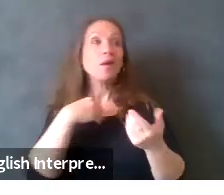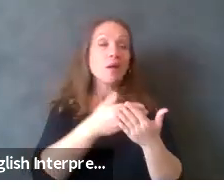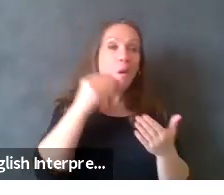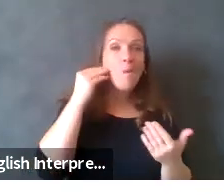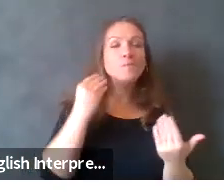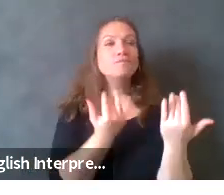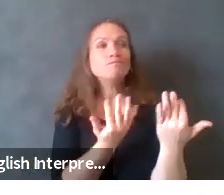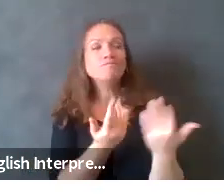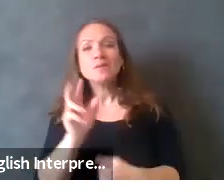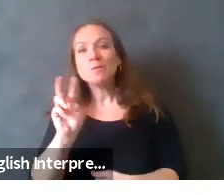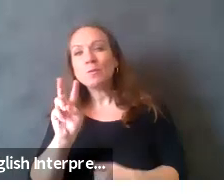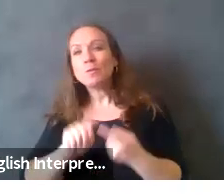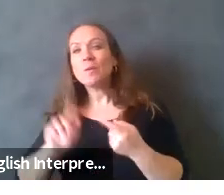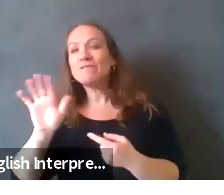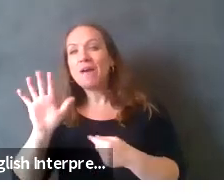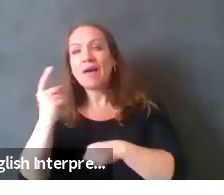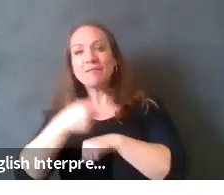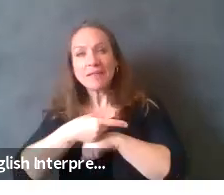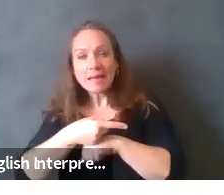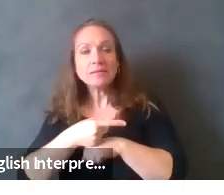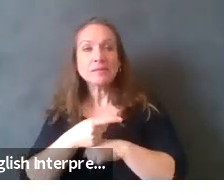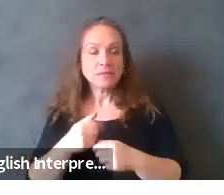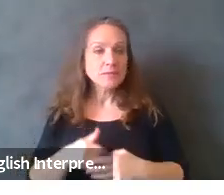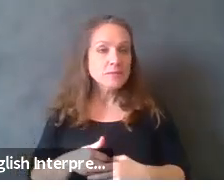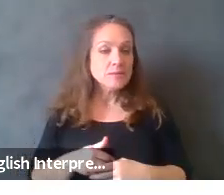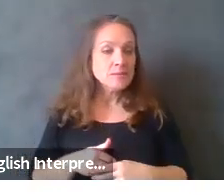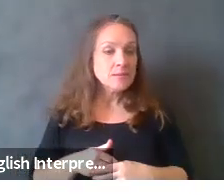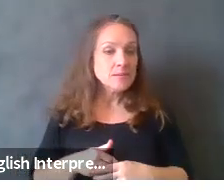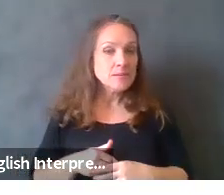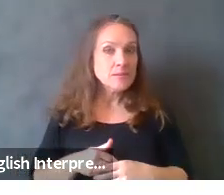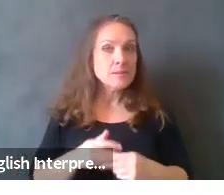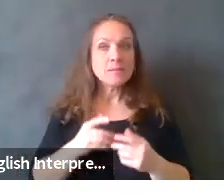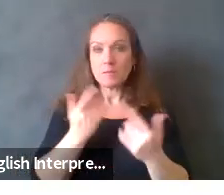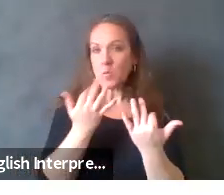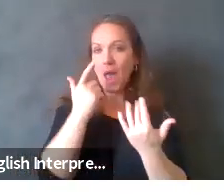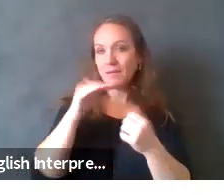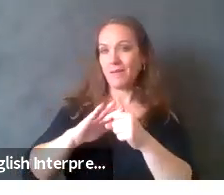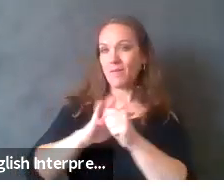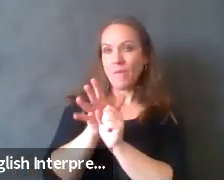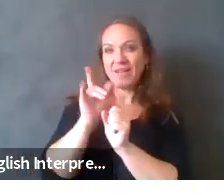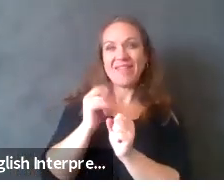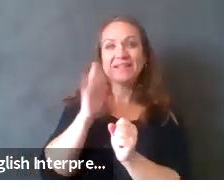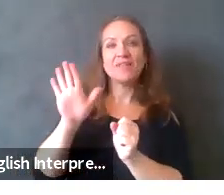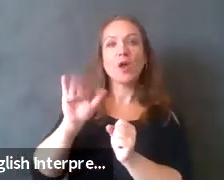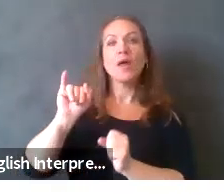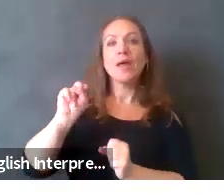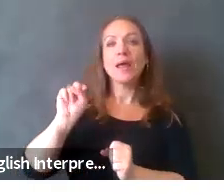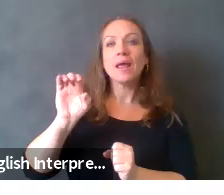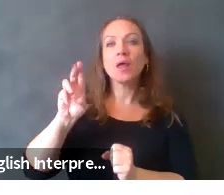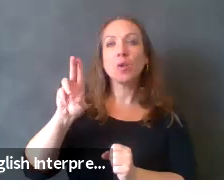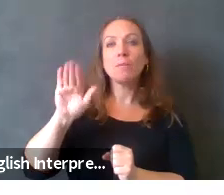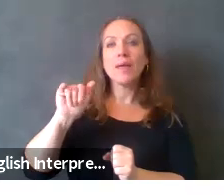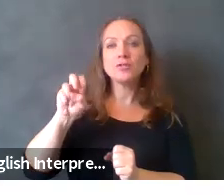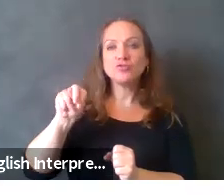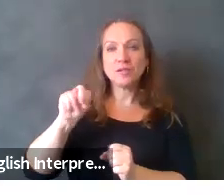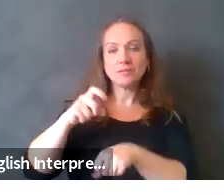to 5 days, because 2 to 5 days is the mean incubation period for COVID, and get tested prophylactically just to